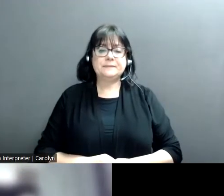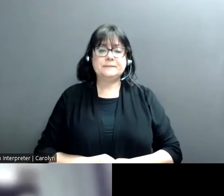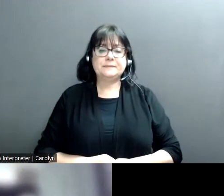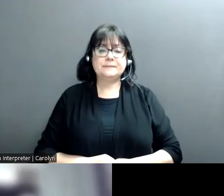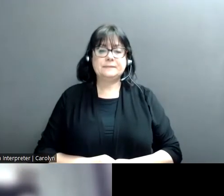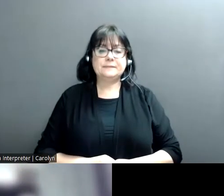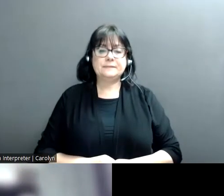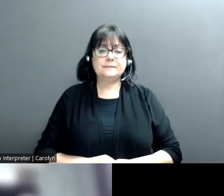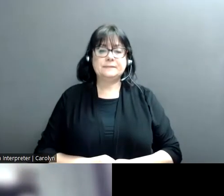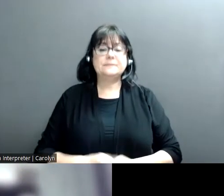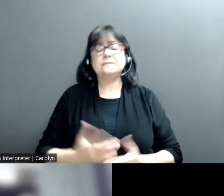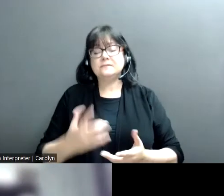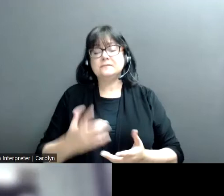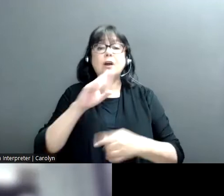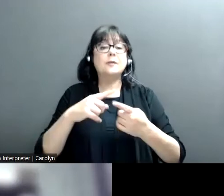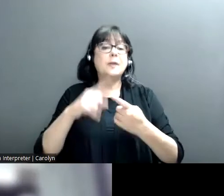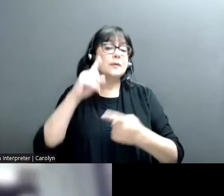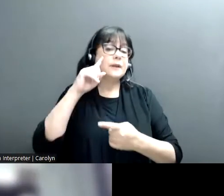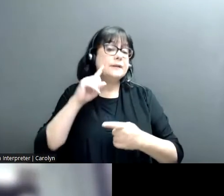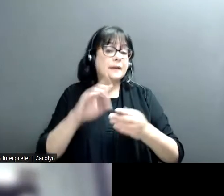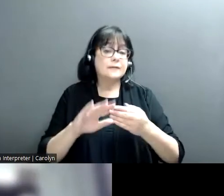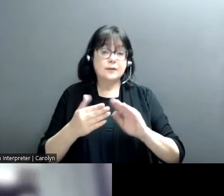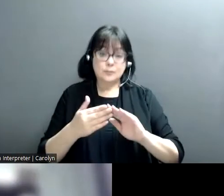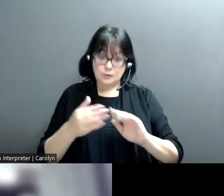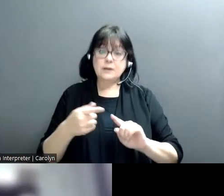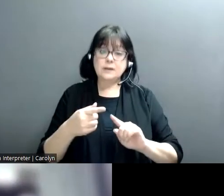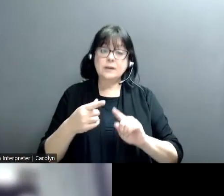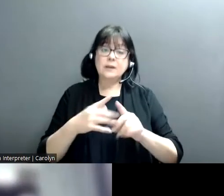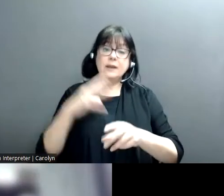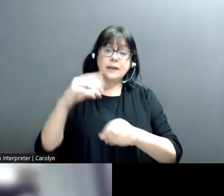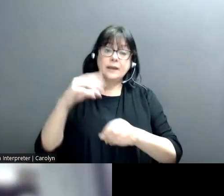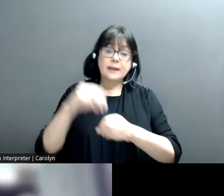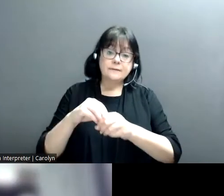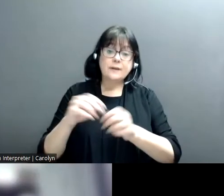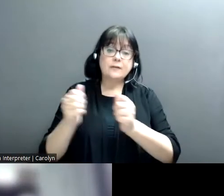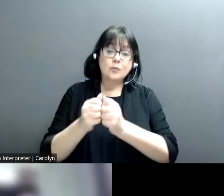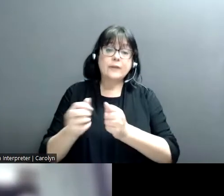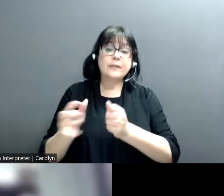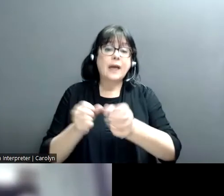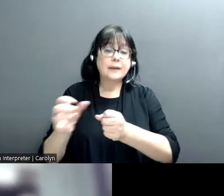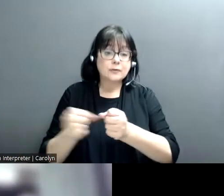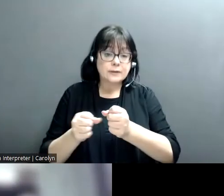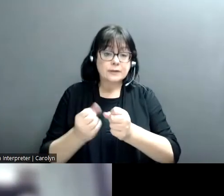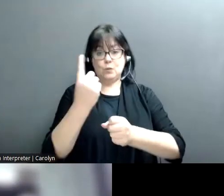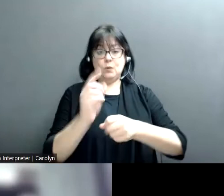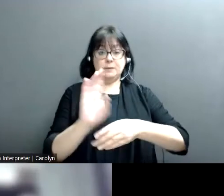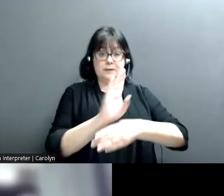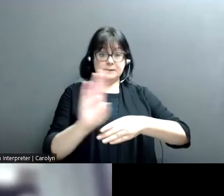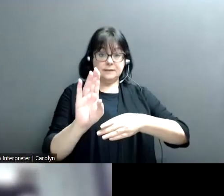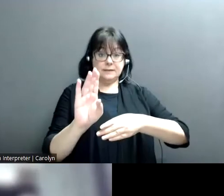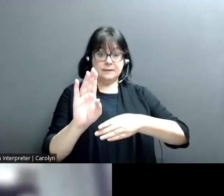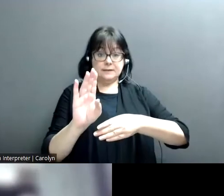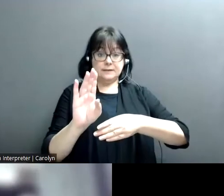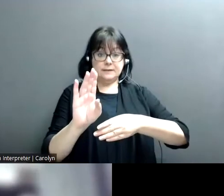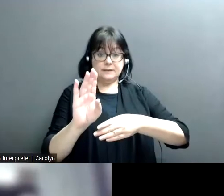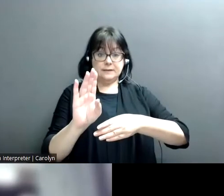engage the deaf community to be part of a hiring initiative by a business that was very intentional